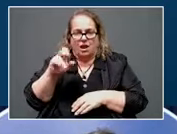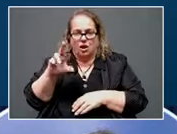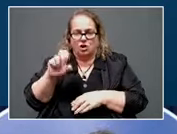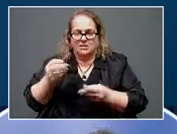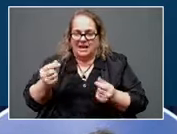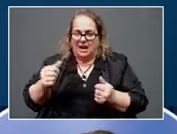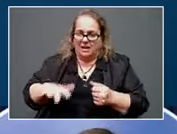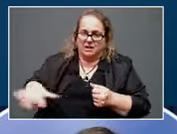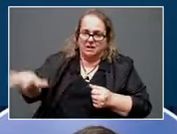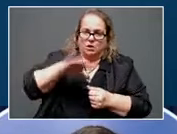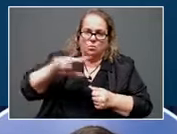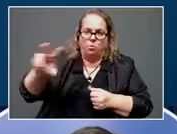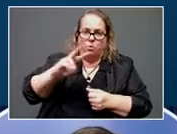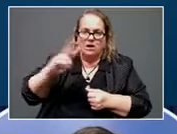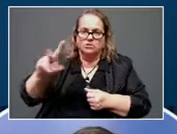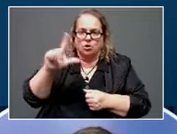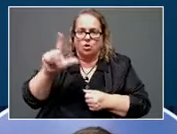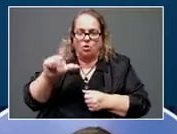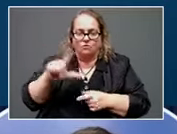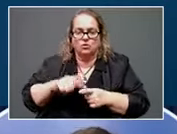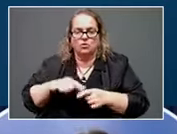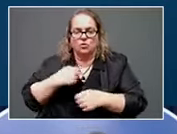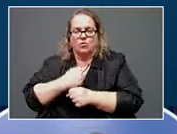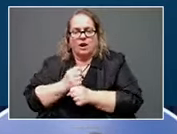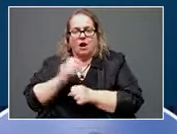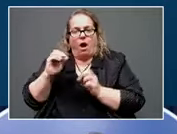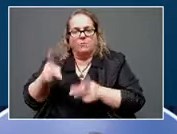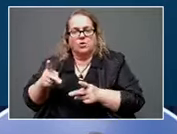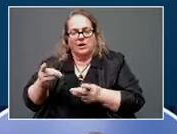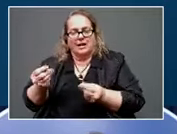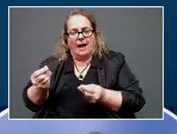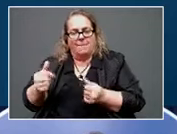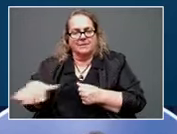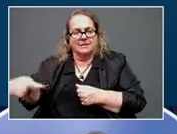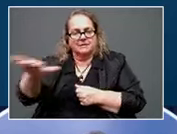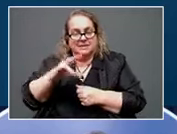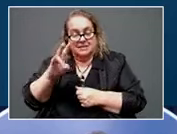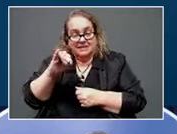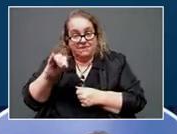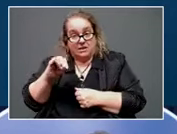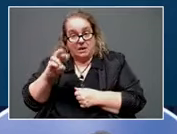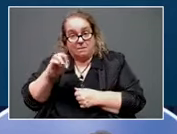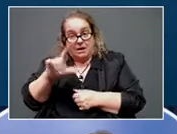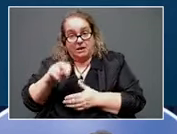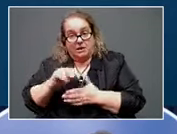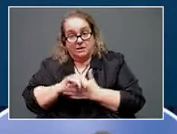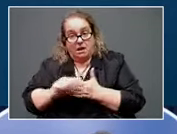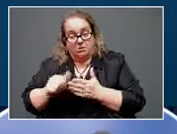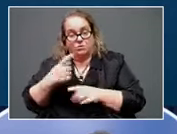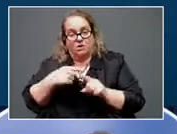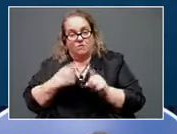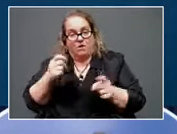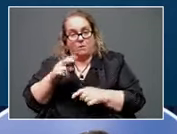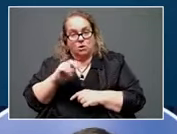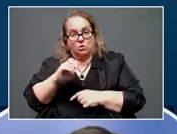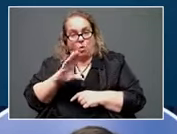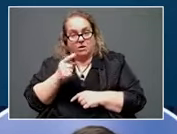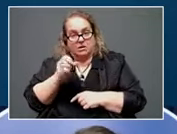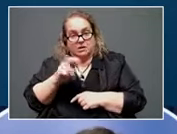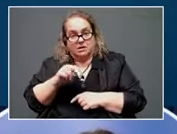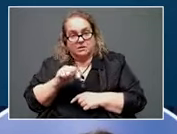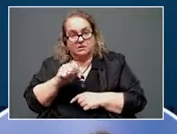an opportunity campus. $70 million is going to come from Norton for the first comprehensive